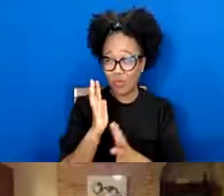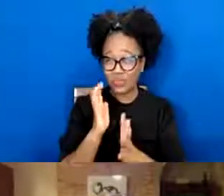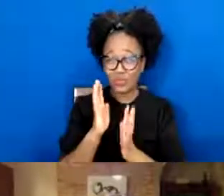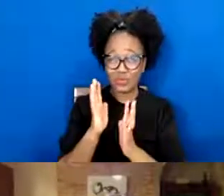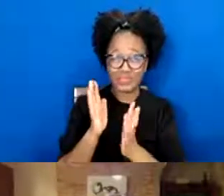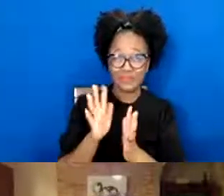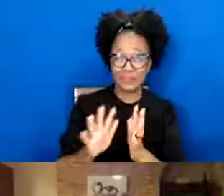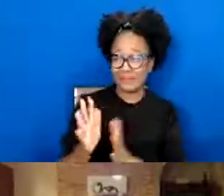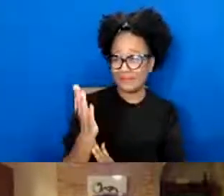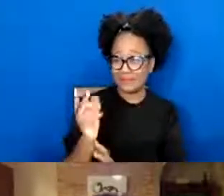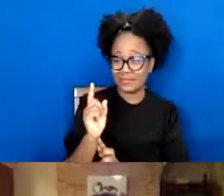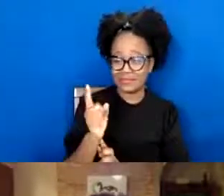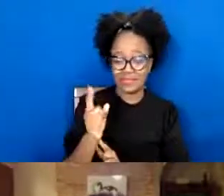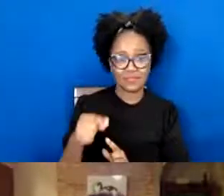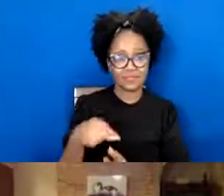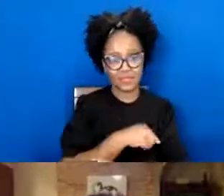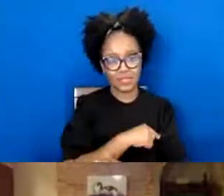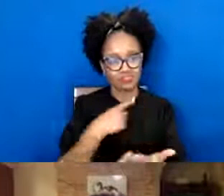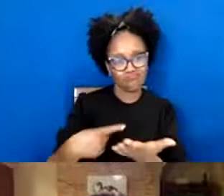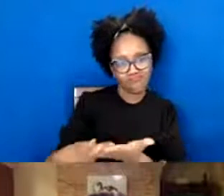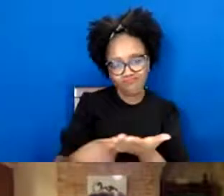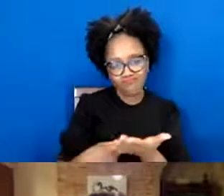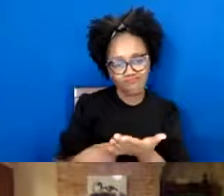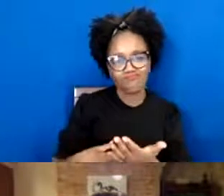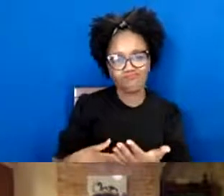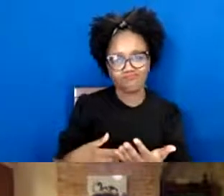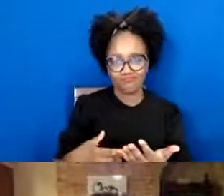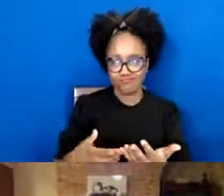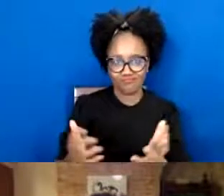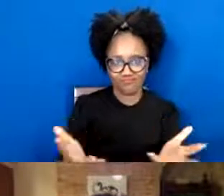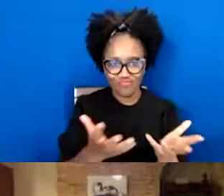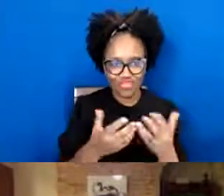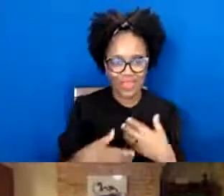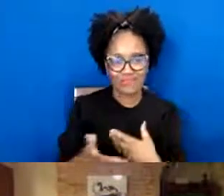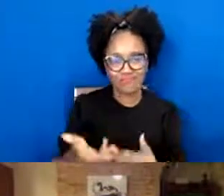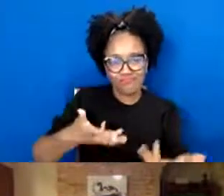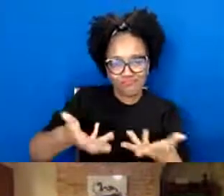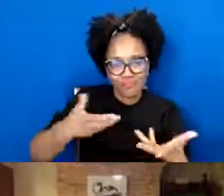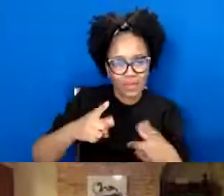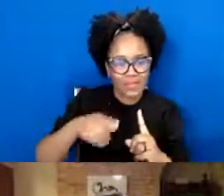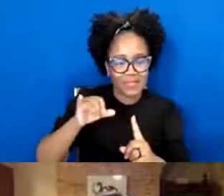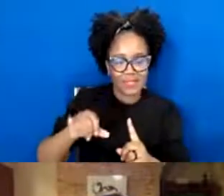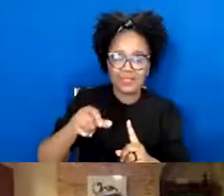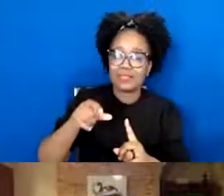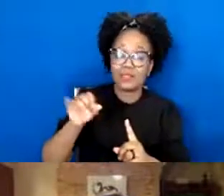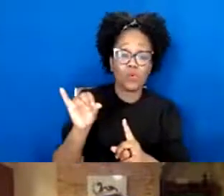about this and also talk to me. Ask me if you think anything you want to talk to me about.